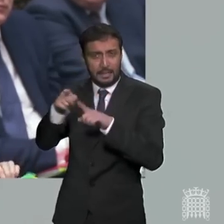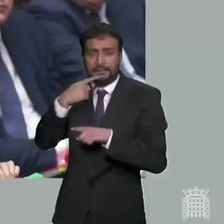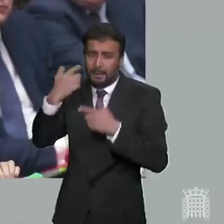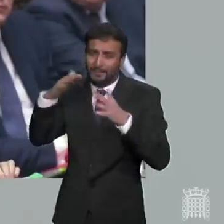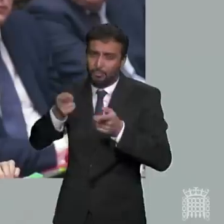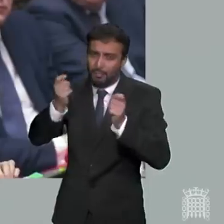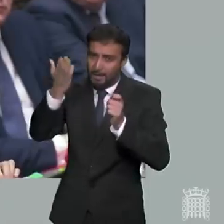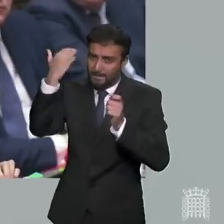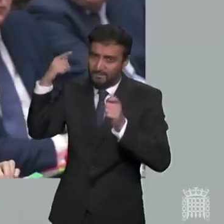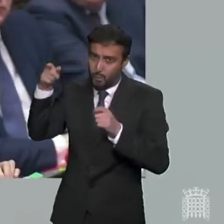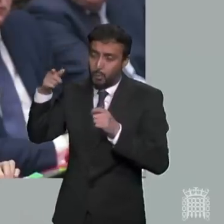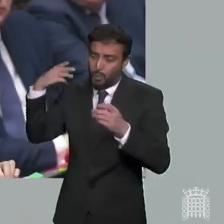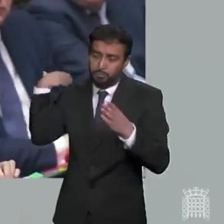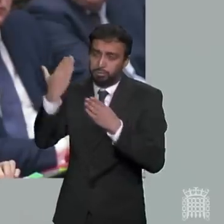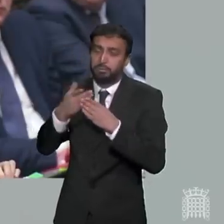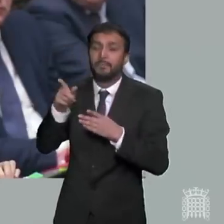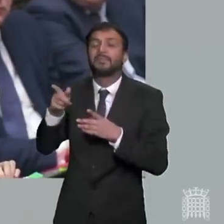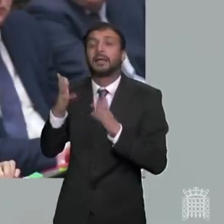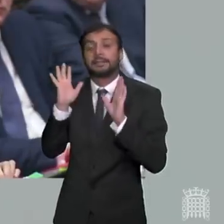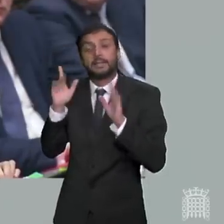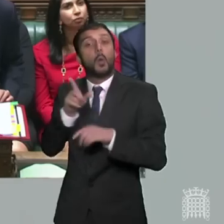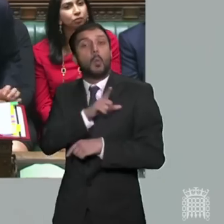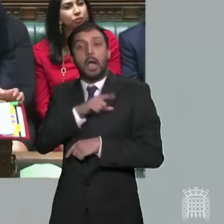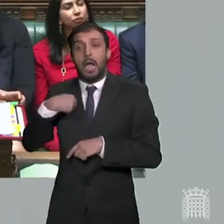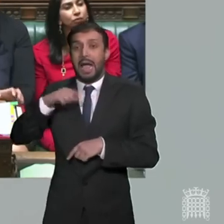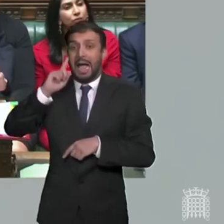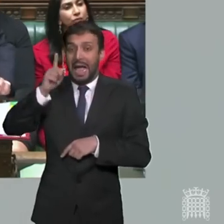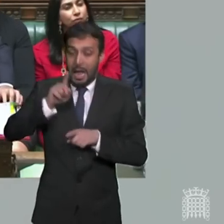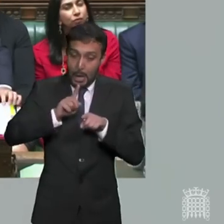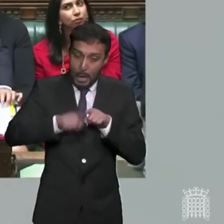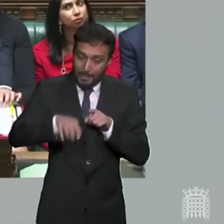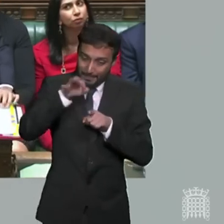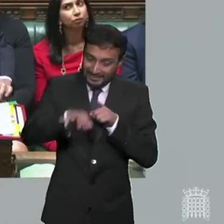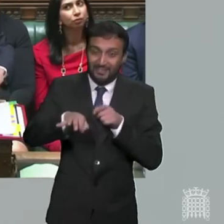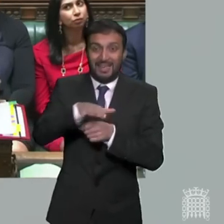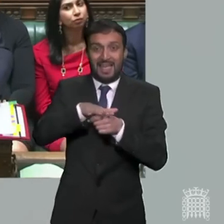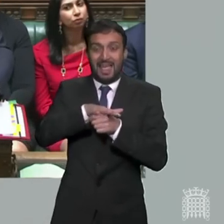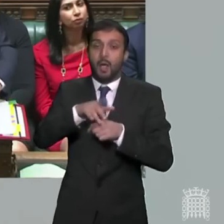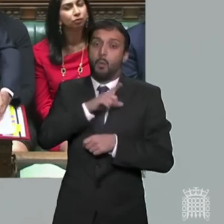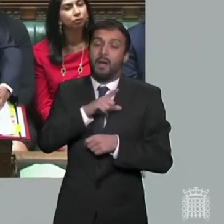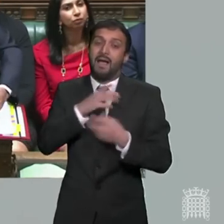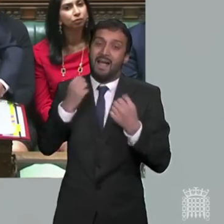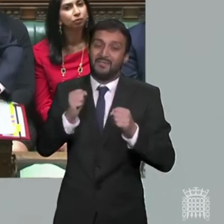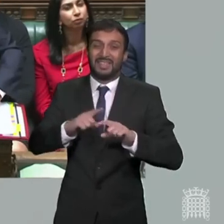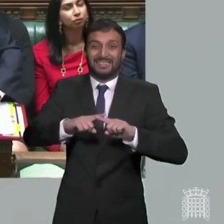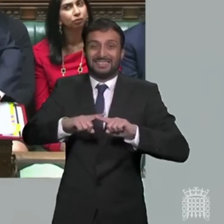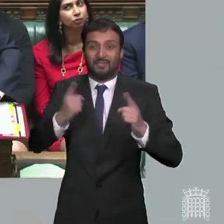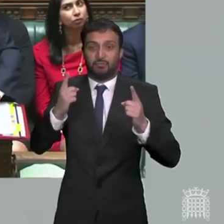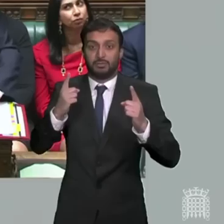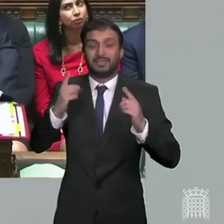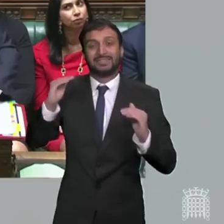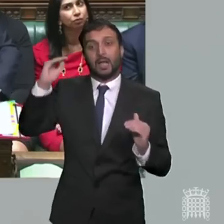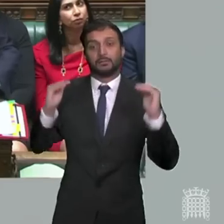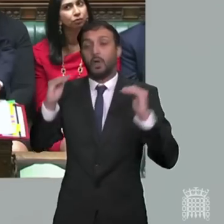He'll appreciate that while I can't speak in detail on any particular case, there are differences in the standard of proof required for civil and